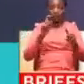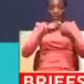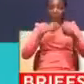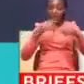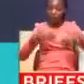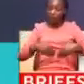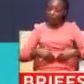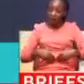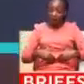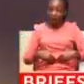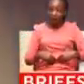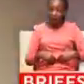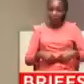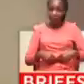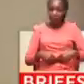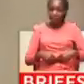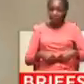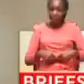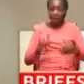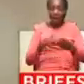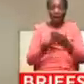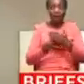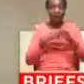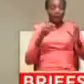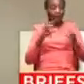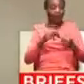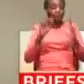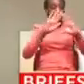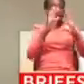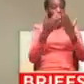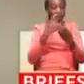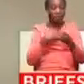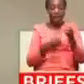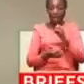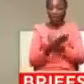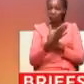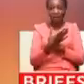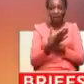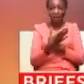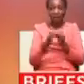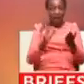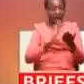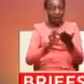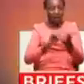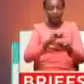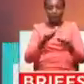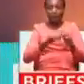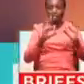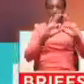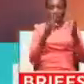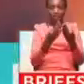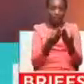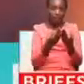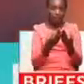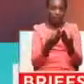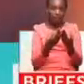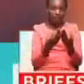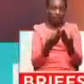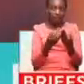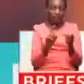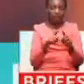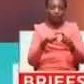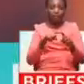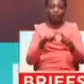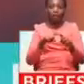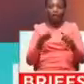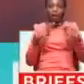So in this particular book, I write about family trees, how people are